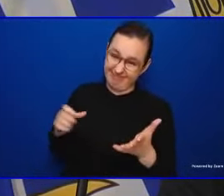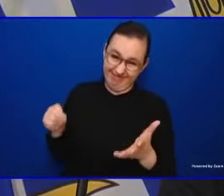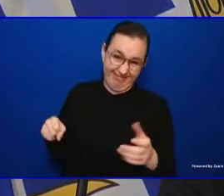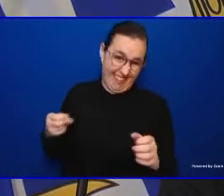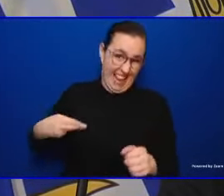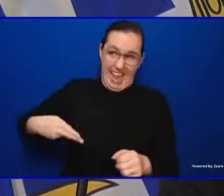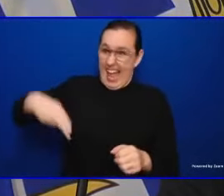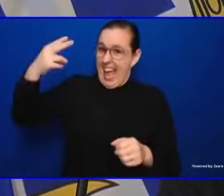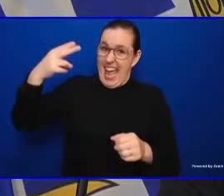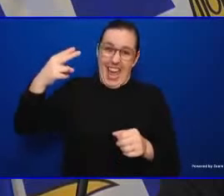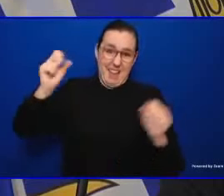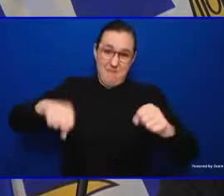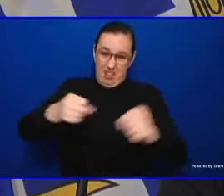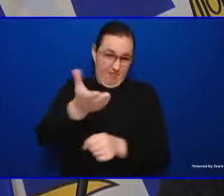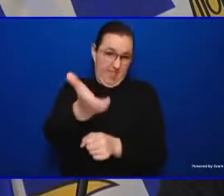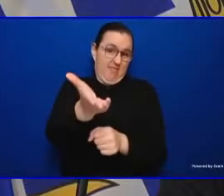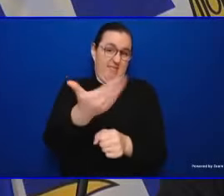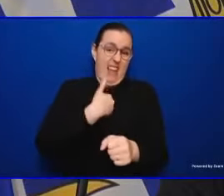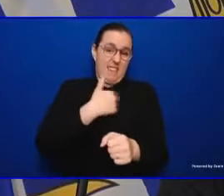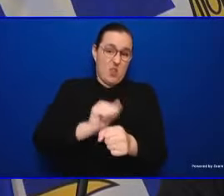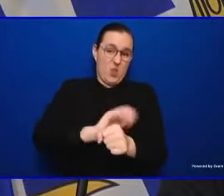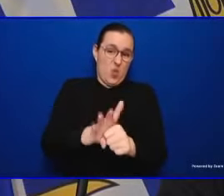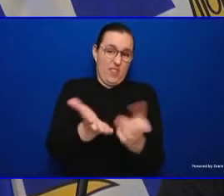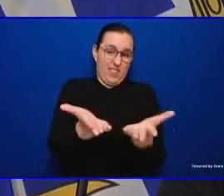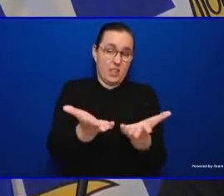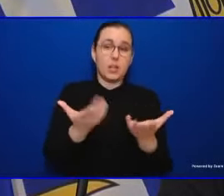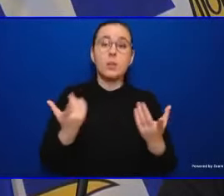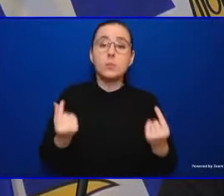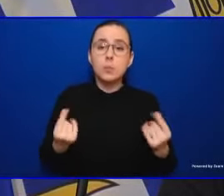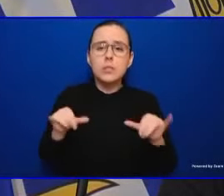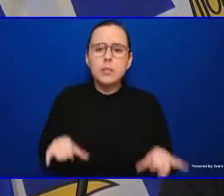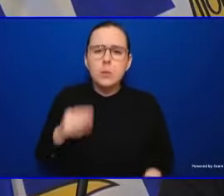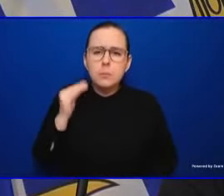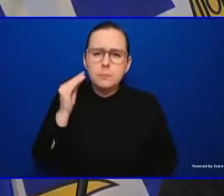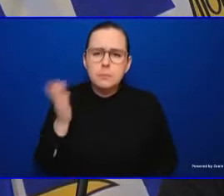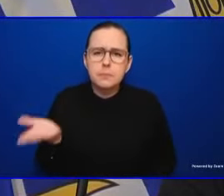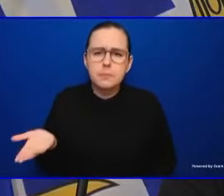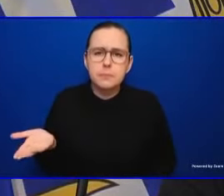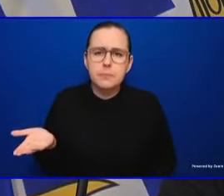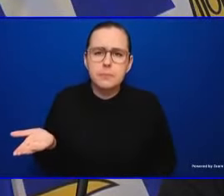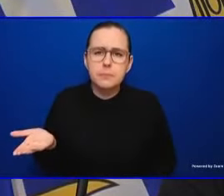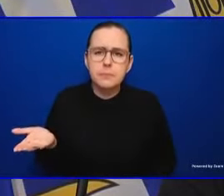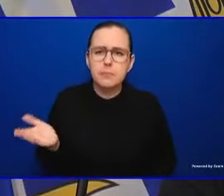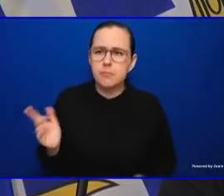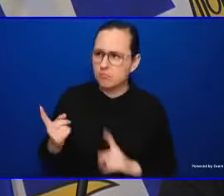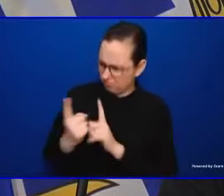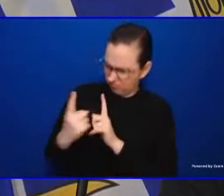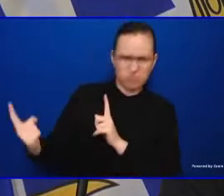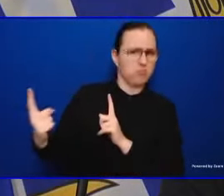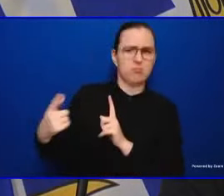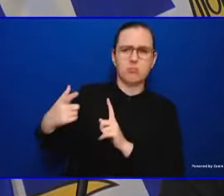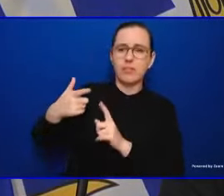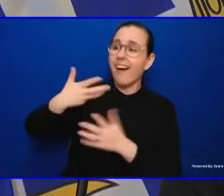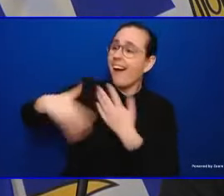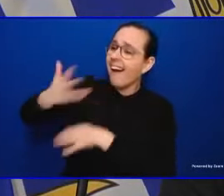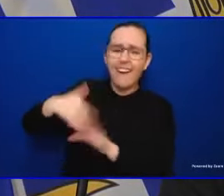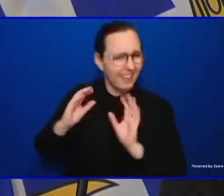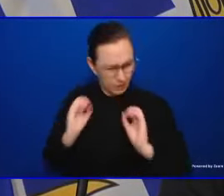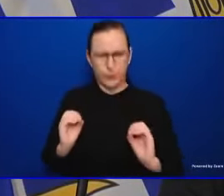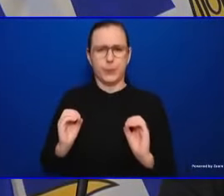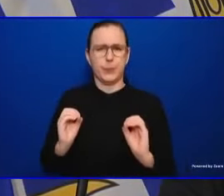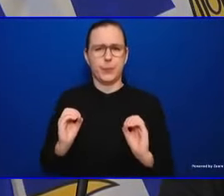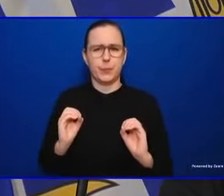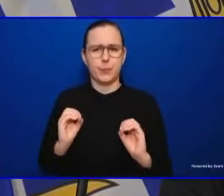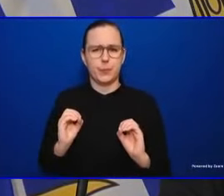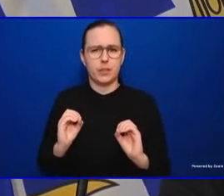others and manage your symptoms. And there's information on the BC CDC website about what you can do to help get